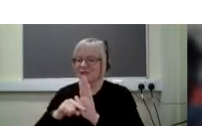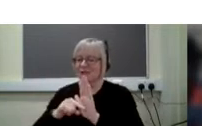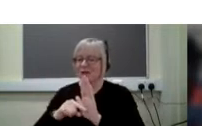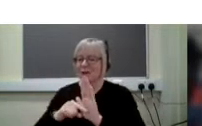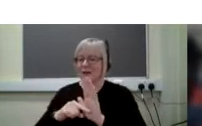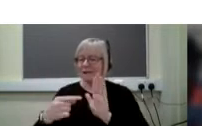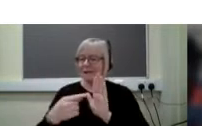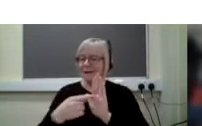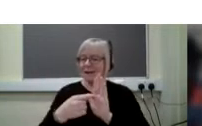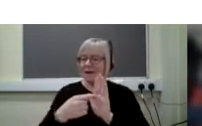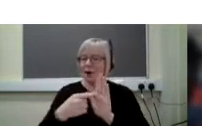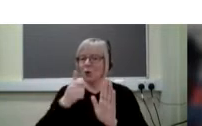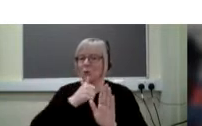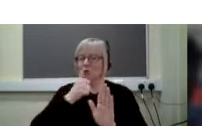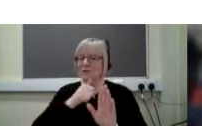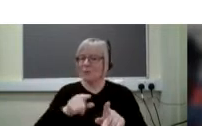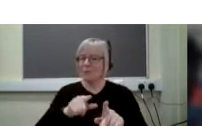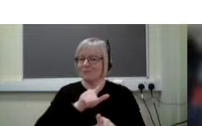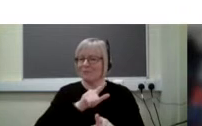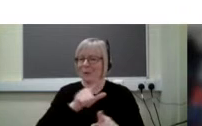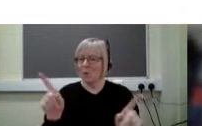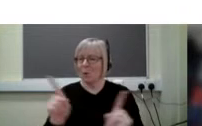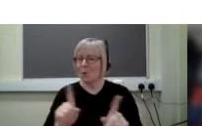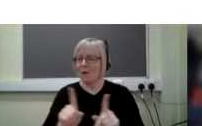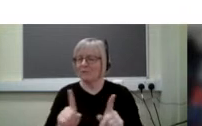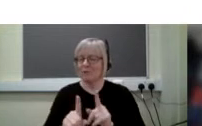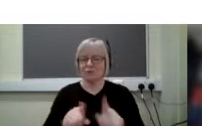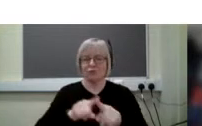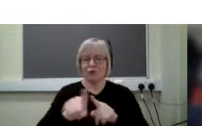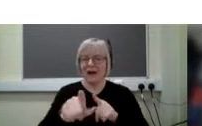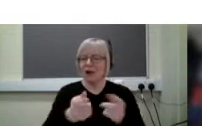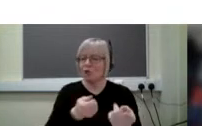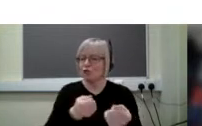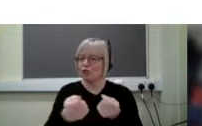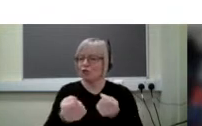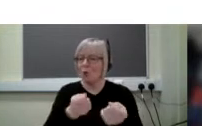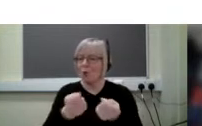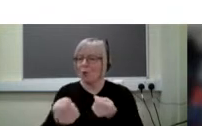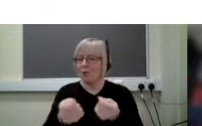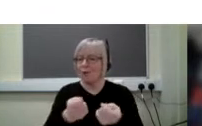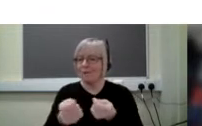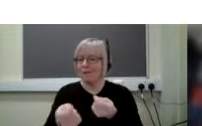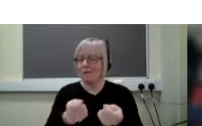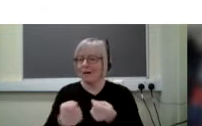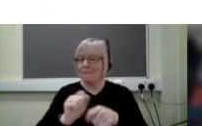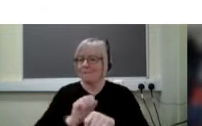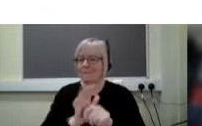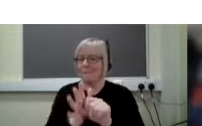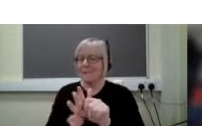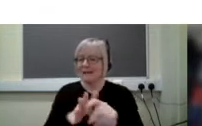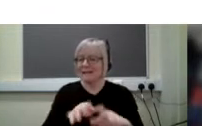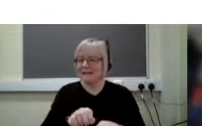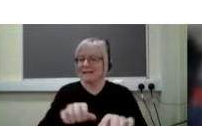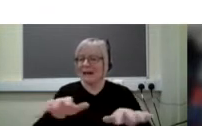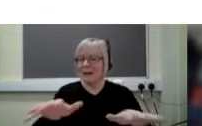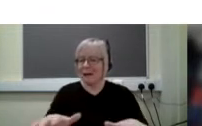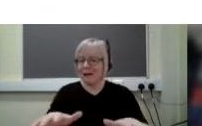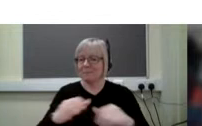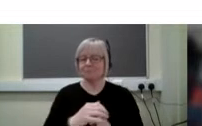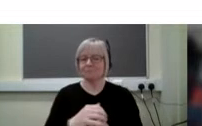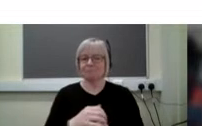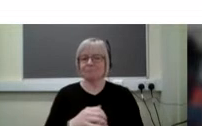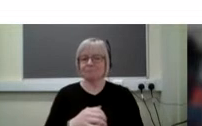controlling the pandemic rather than mitigating the effects of the pandemic on the population.